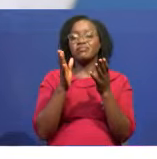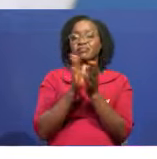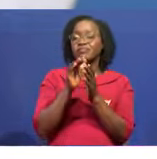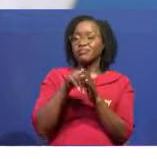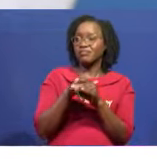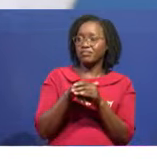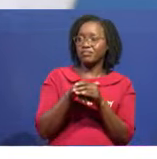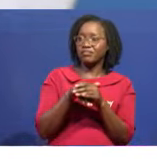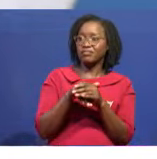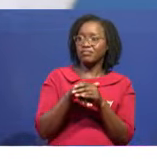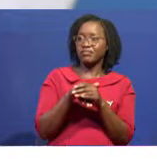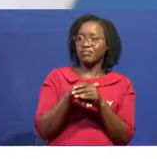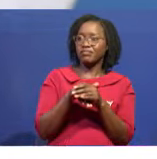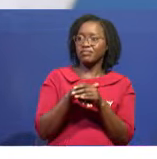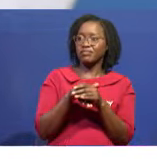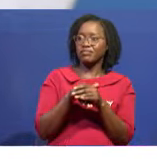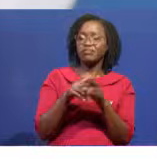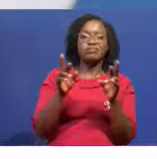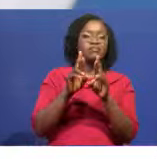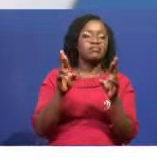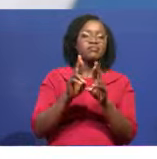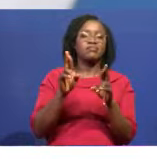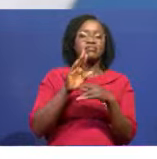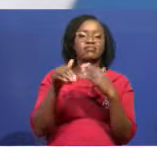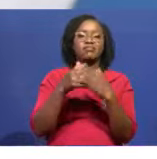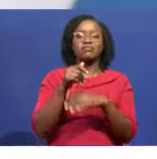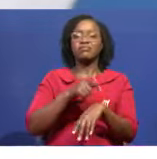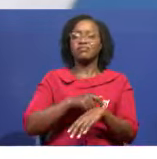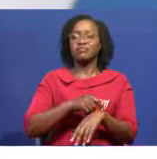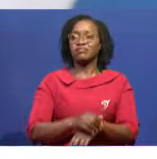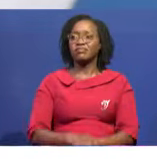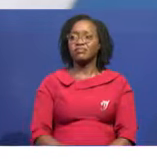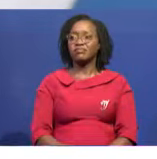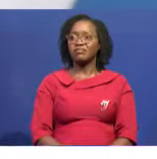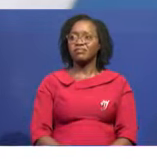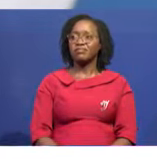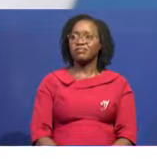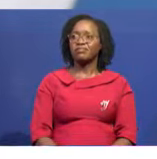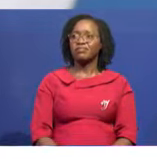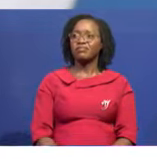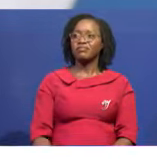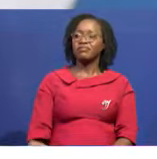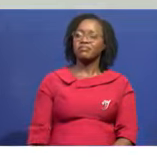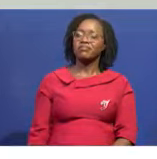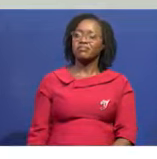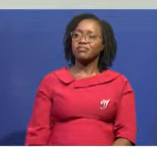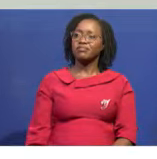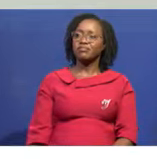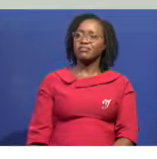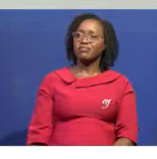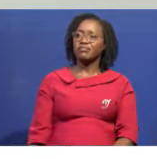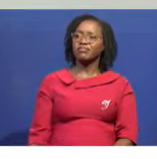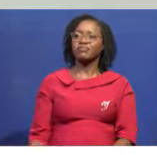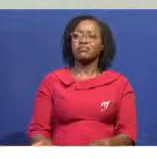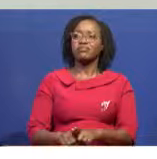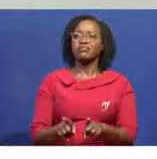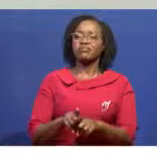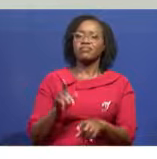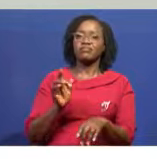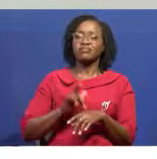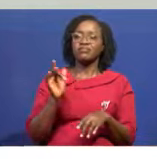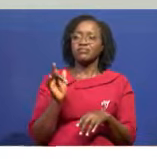within your fingertips. So that's one of the things that we are working with together with the ministry. But we've seen also the down effects